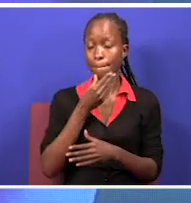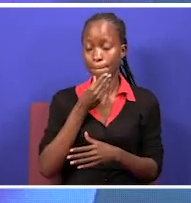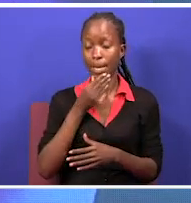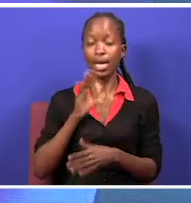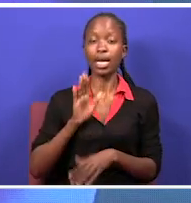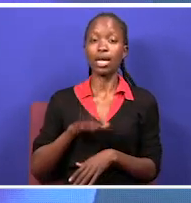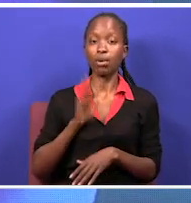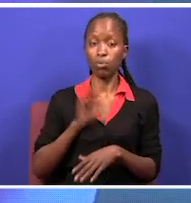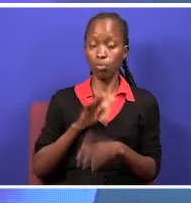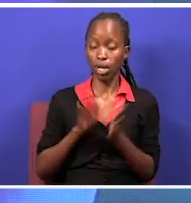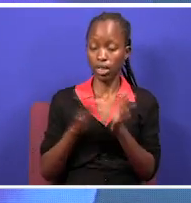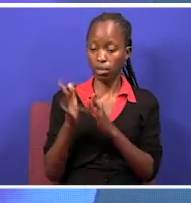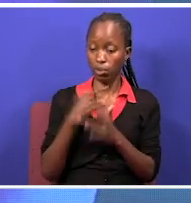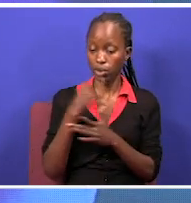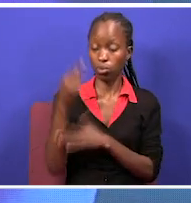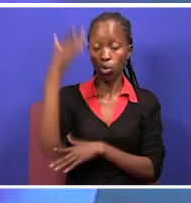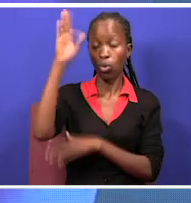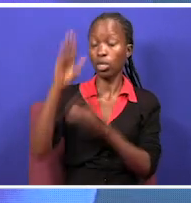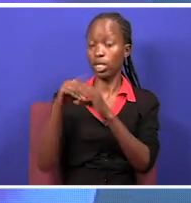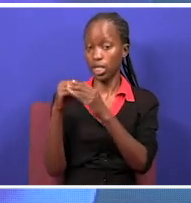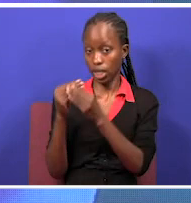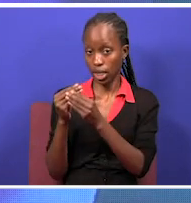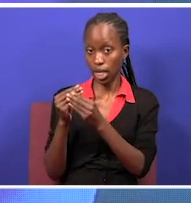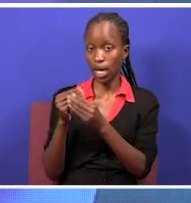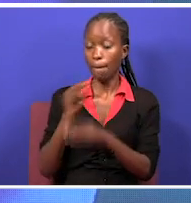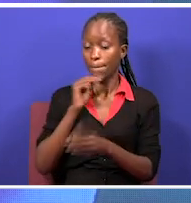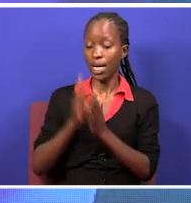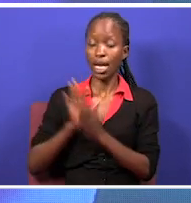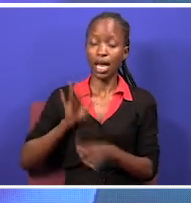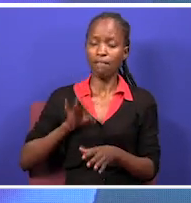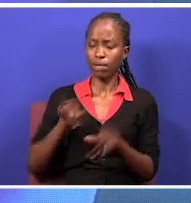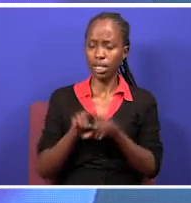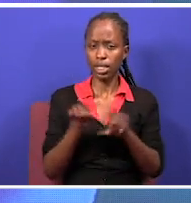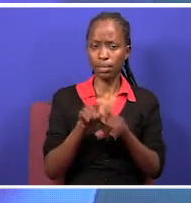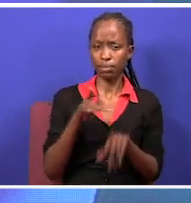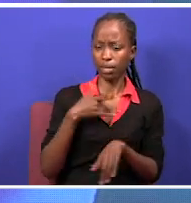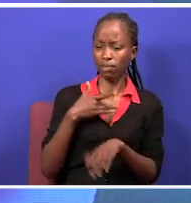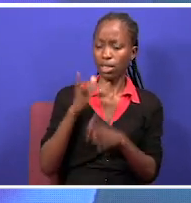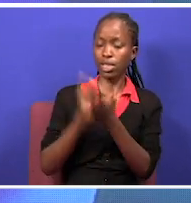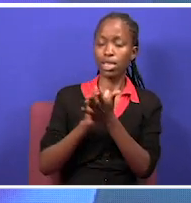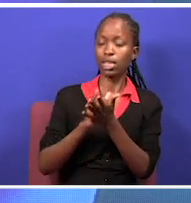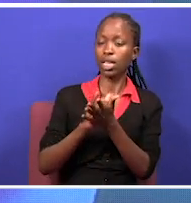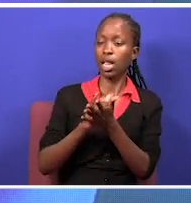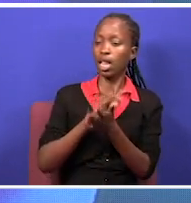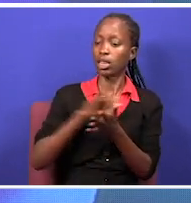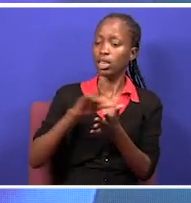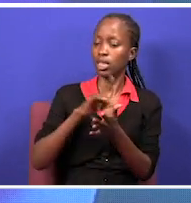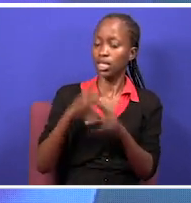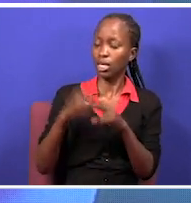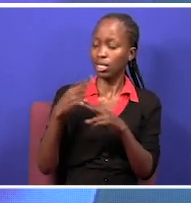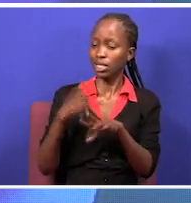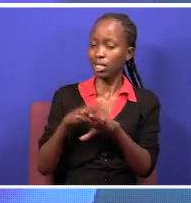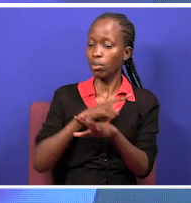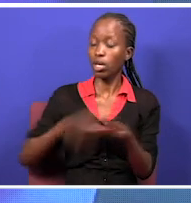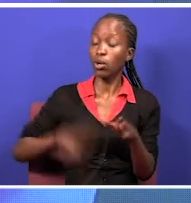and female. The Bible says he created them. And it seems to me As God tells man and woman to be fruitful and